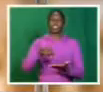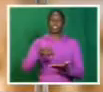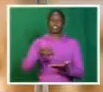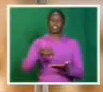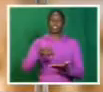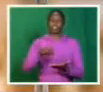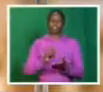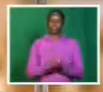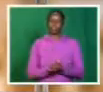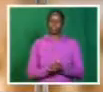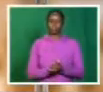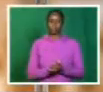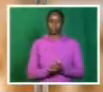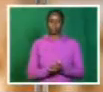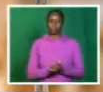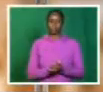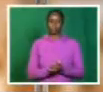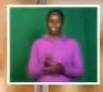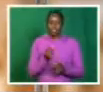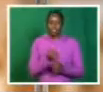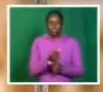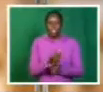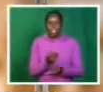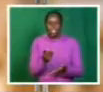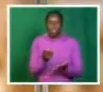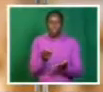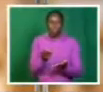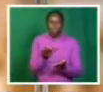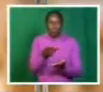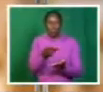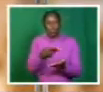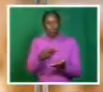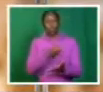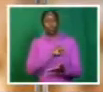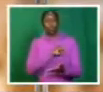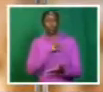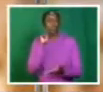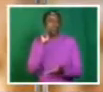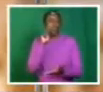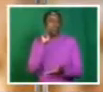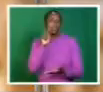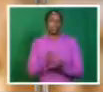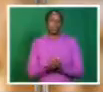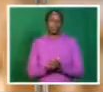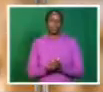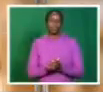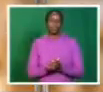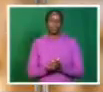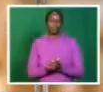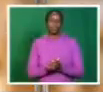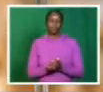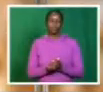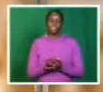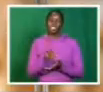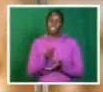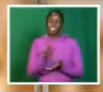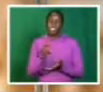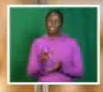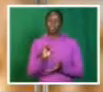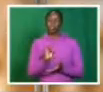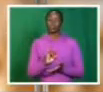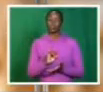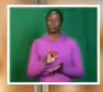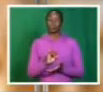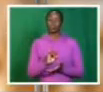quadratic functions, especially sketching the graphs of quadratic functions? One of those reasons, learners,